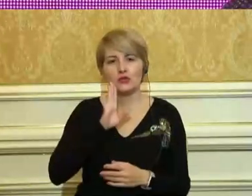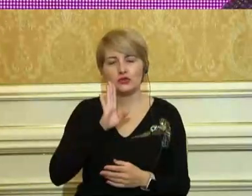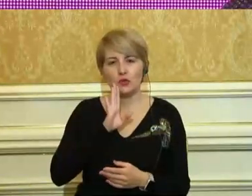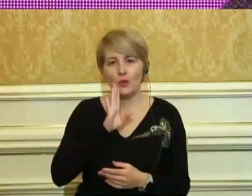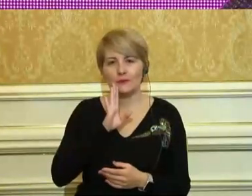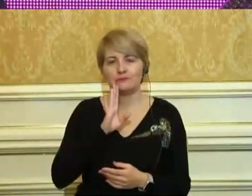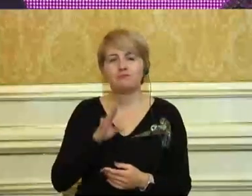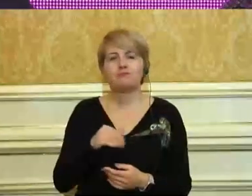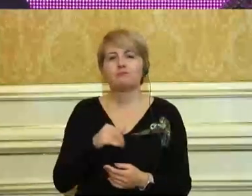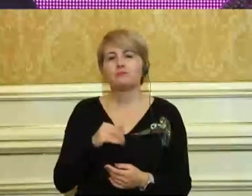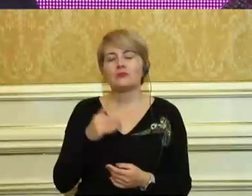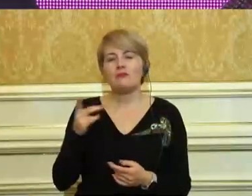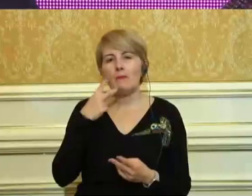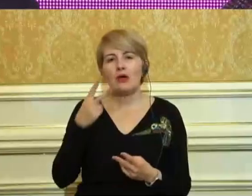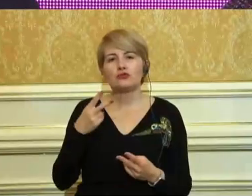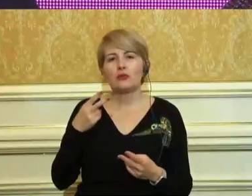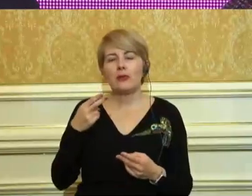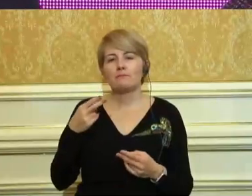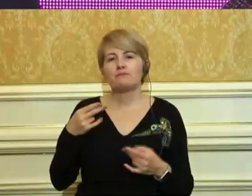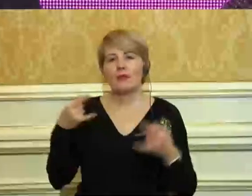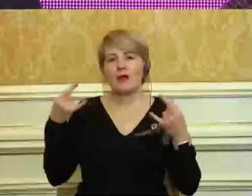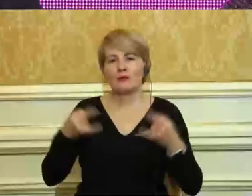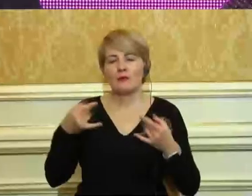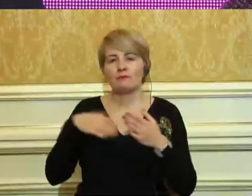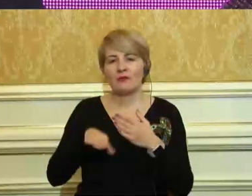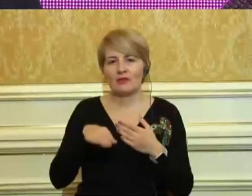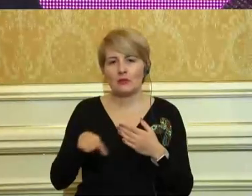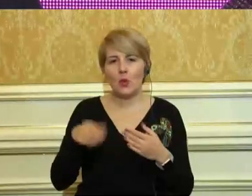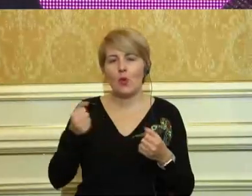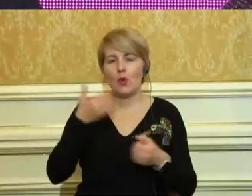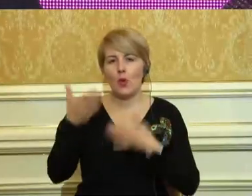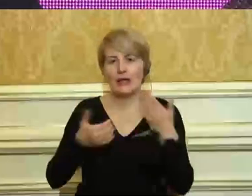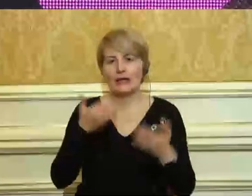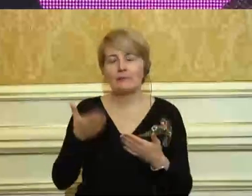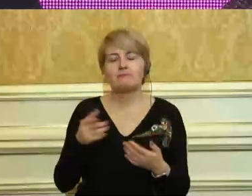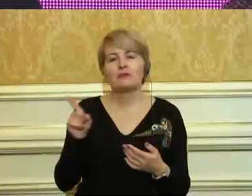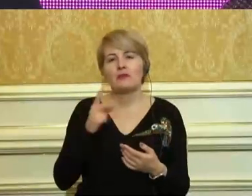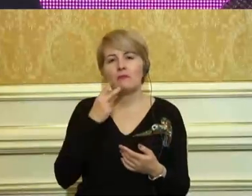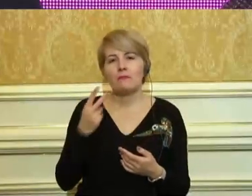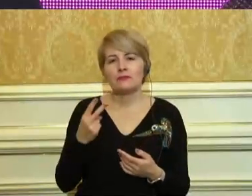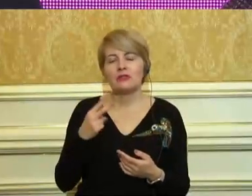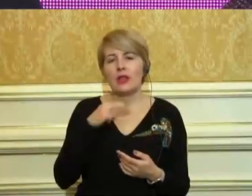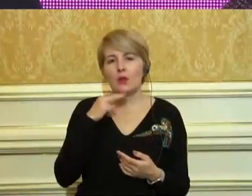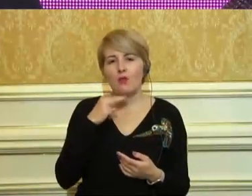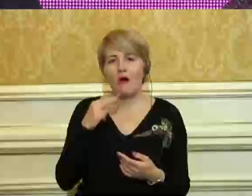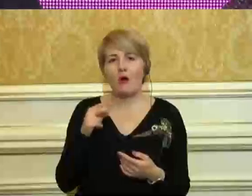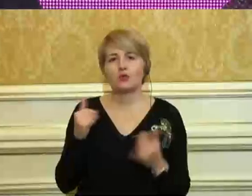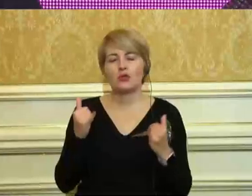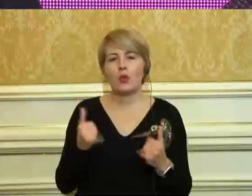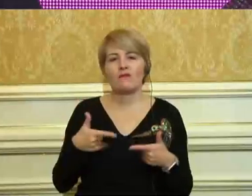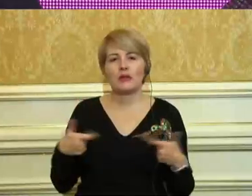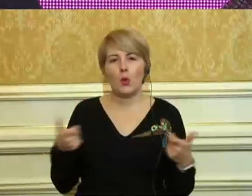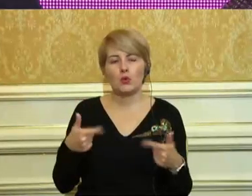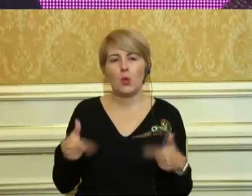labor market for women, and you've seen this video, and you know, you paid your attentions not